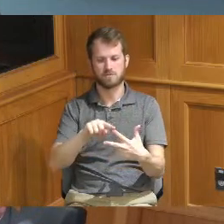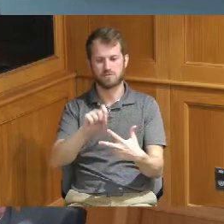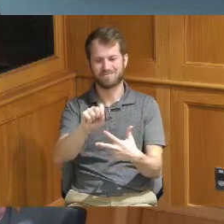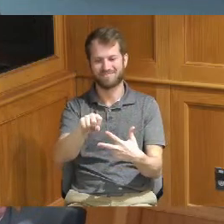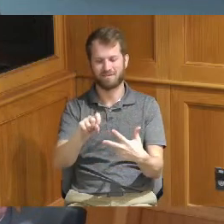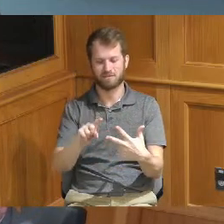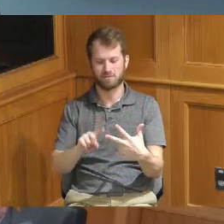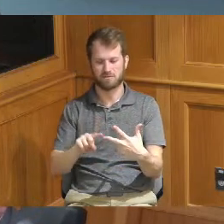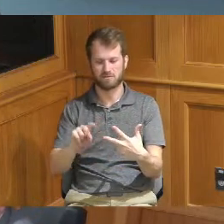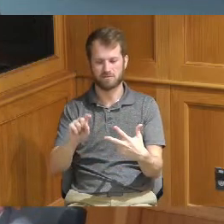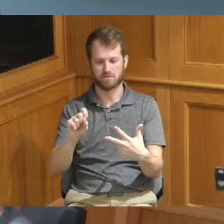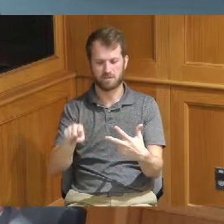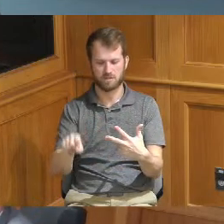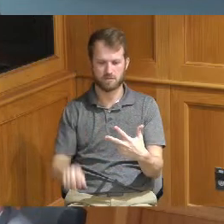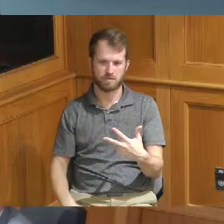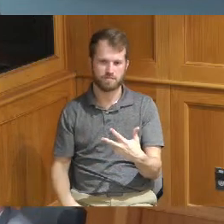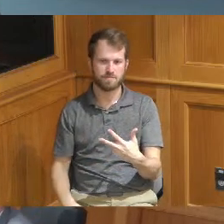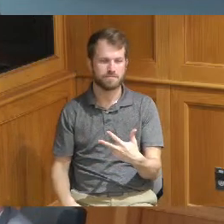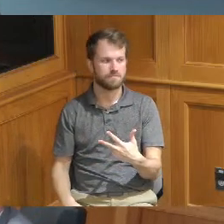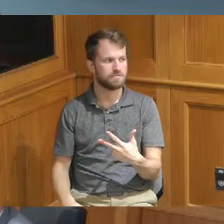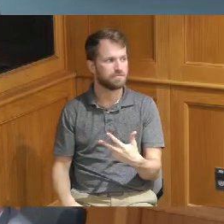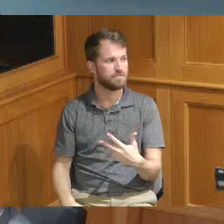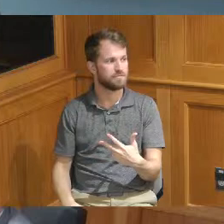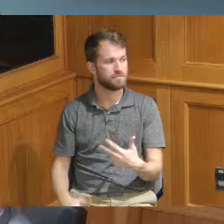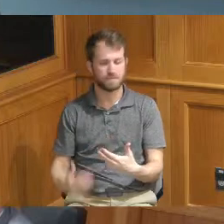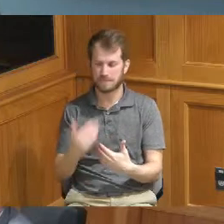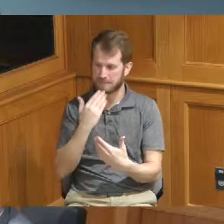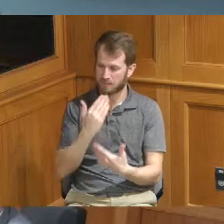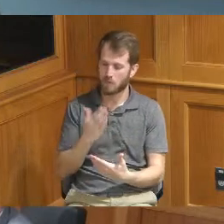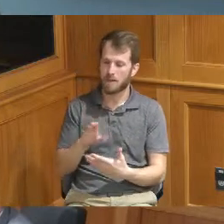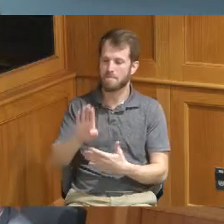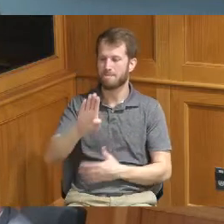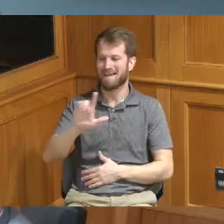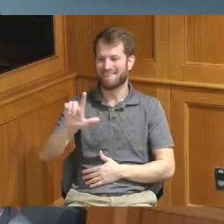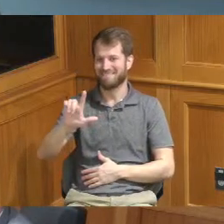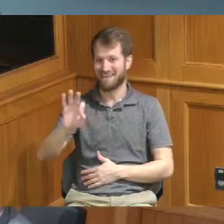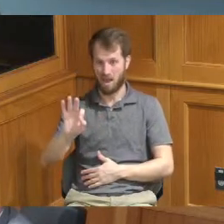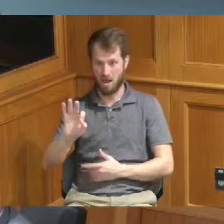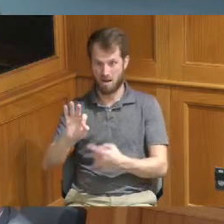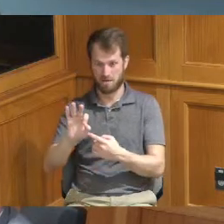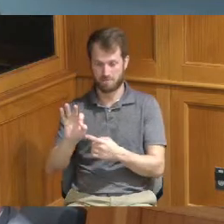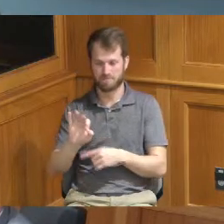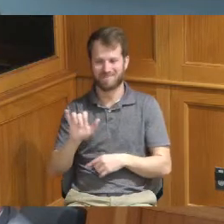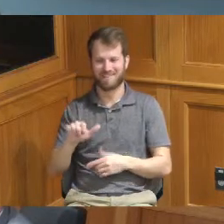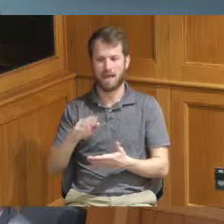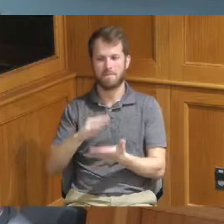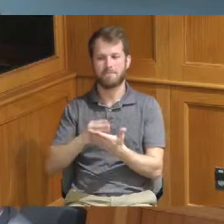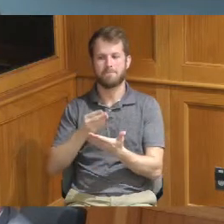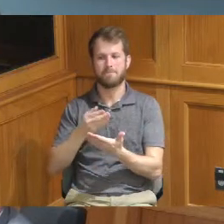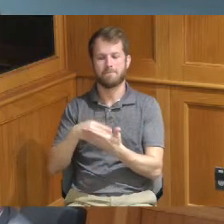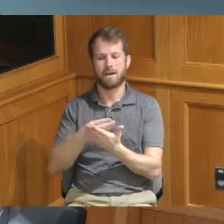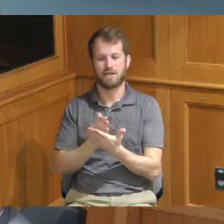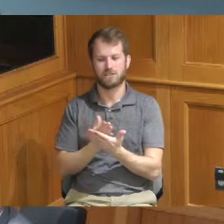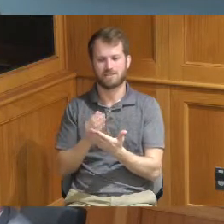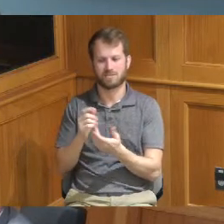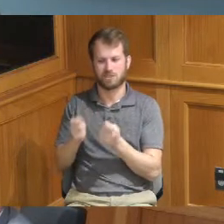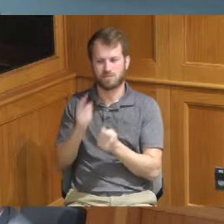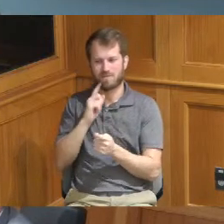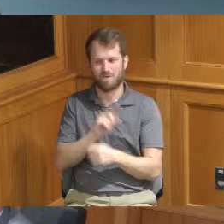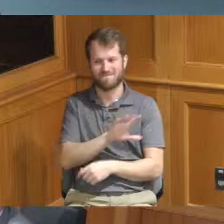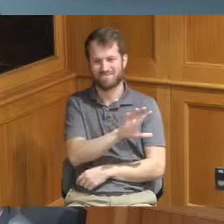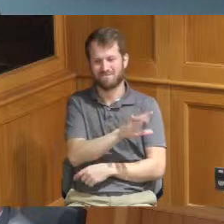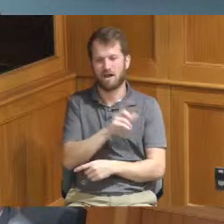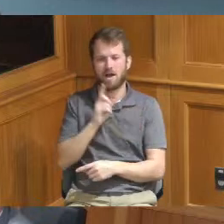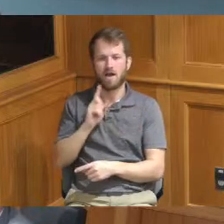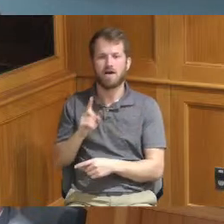Dreehouse? Yes. Commissioner Summer Dumas? Yes. Thank you, commissioners. And by leave 9 is a budget adjustment number 5 for drug court grants in the Court